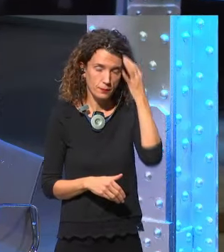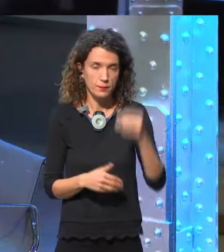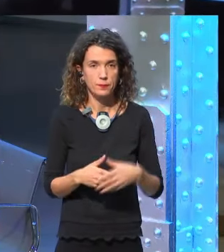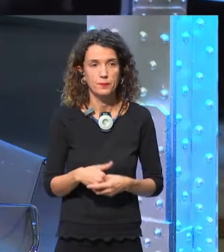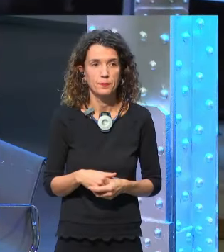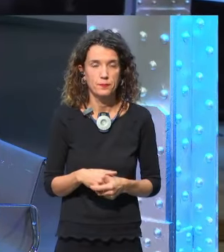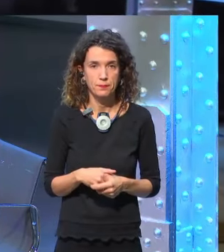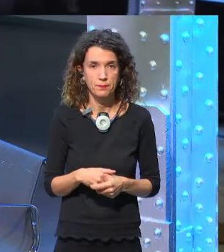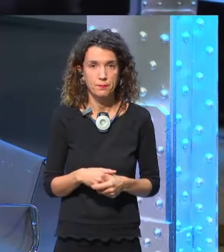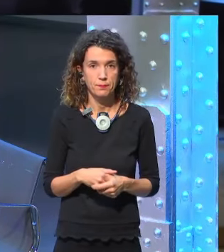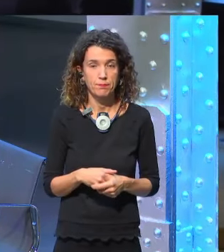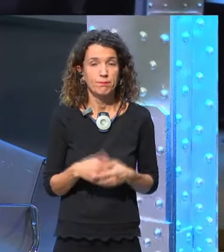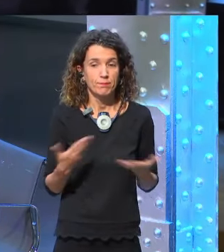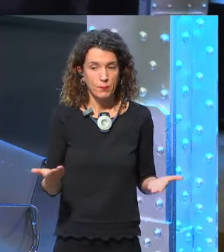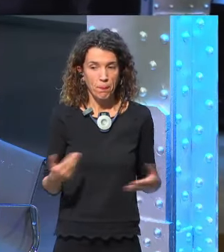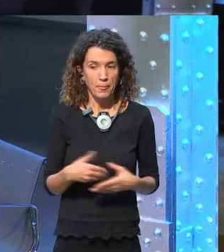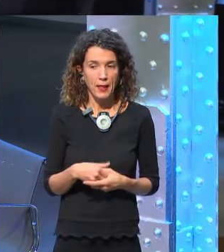Good. Okay.